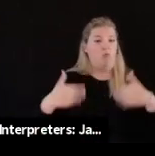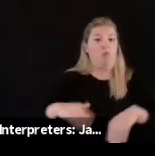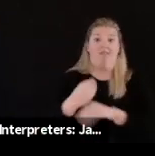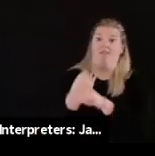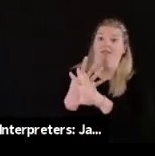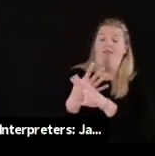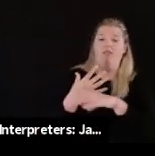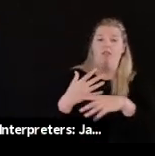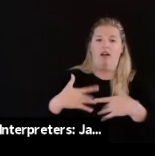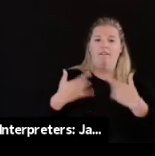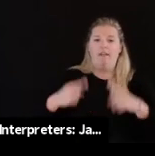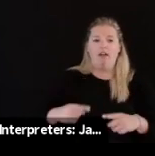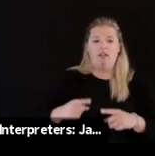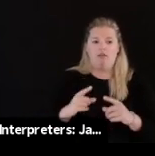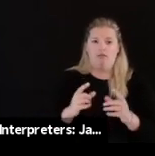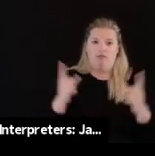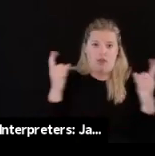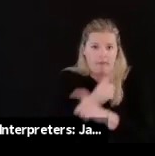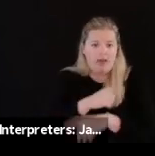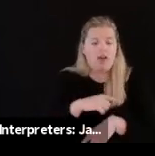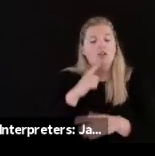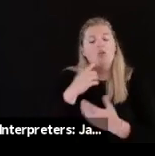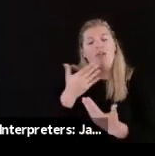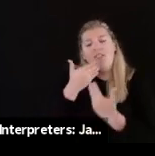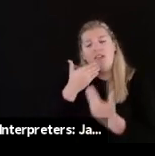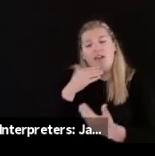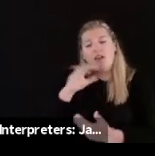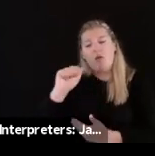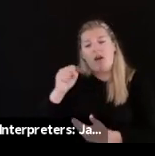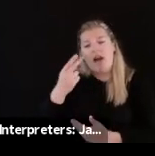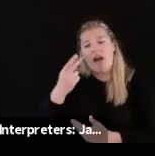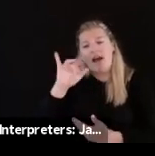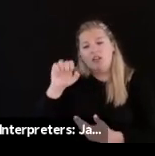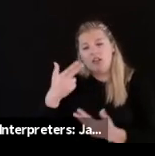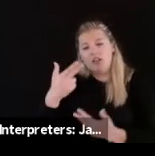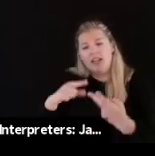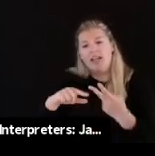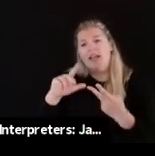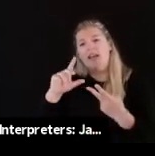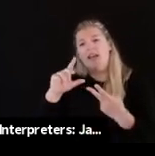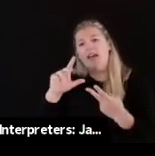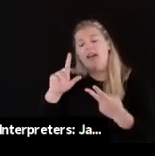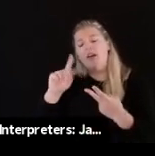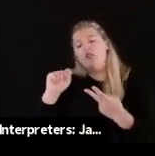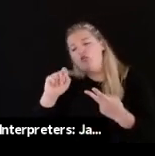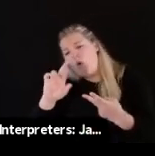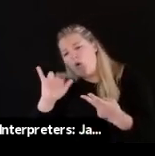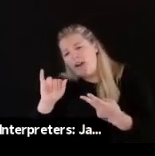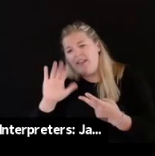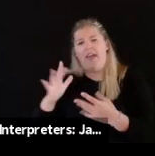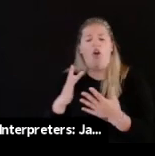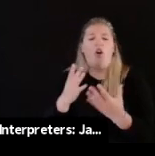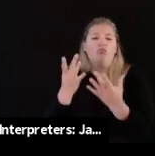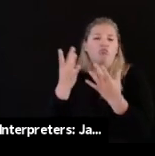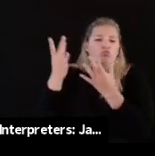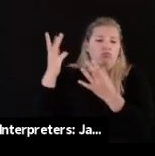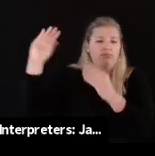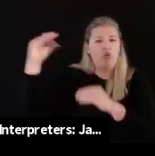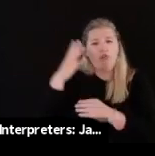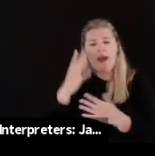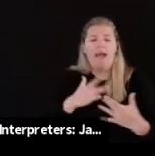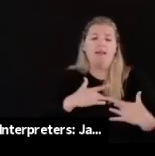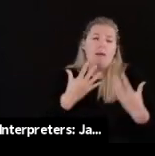and I want to specifically thank Ashley and Tori for the grace and compassion they gave me as we navigated Zoom logistics. So thank you